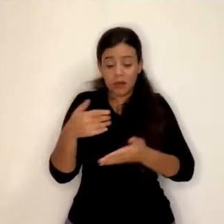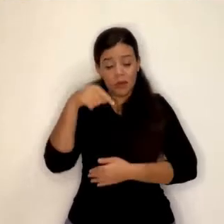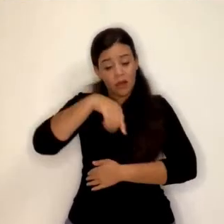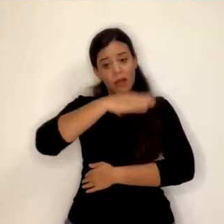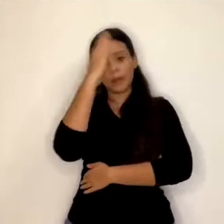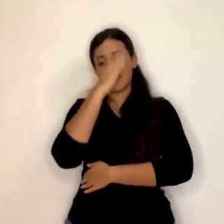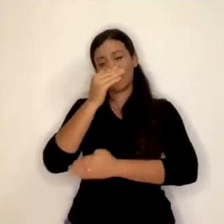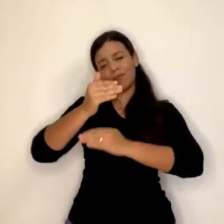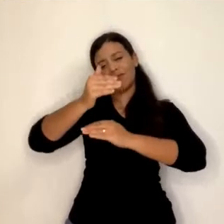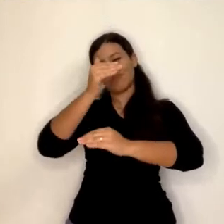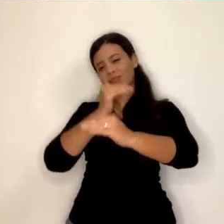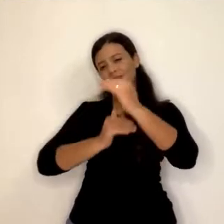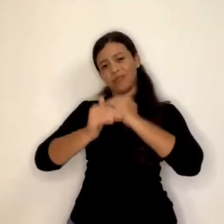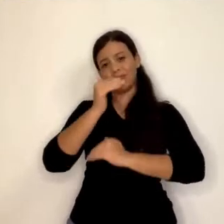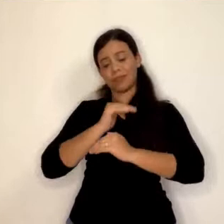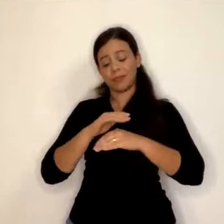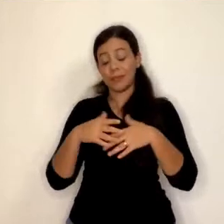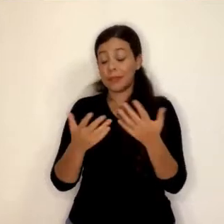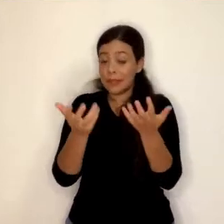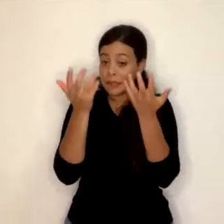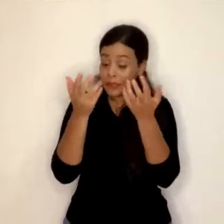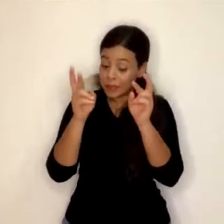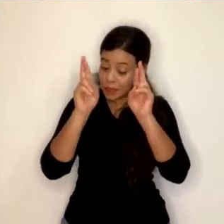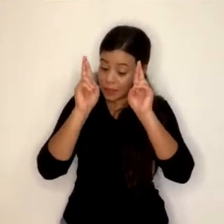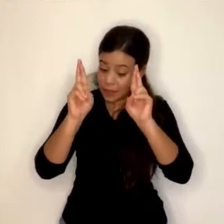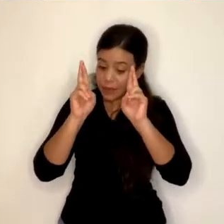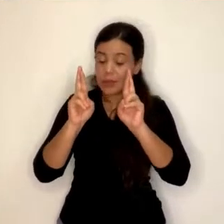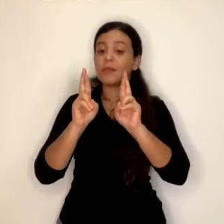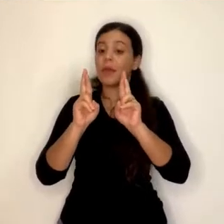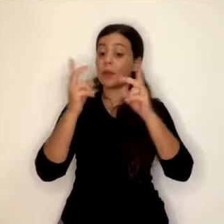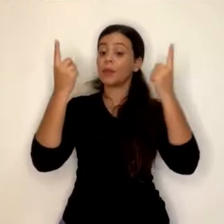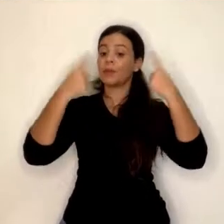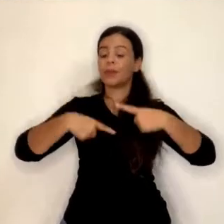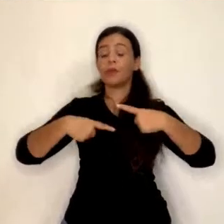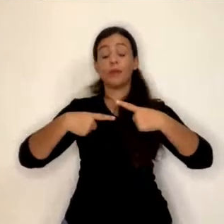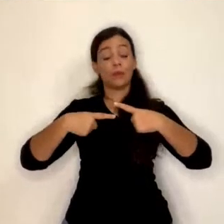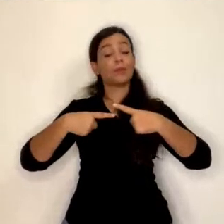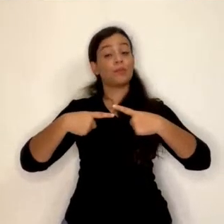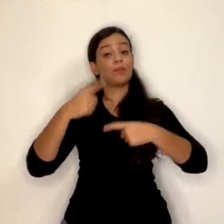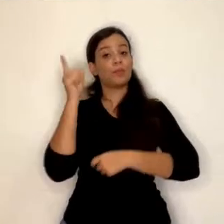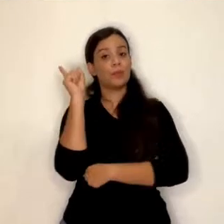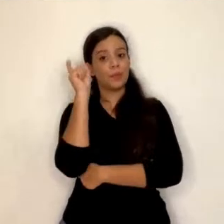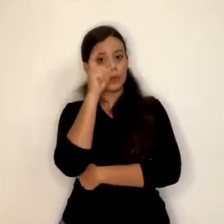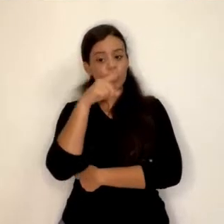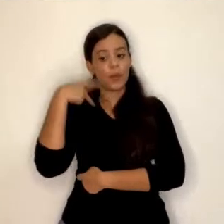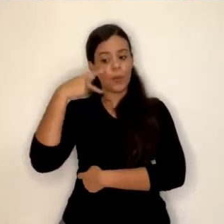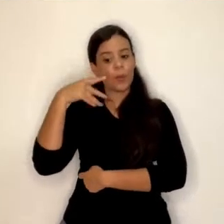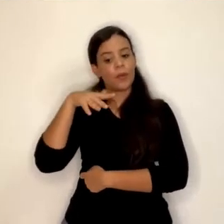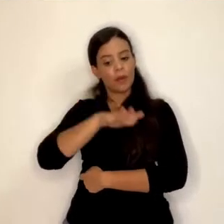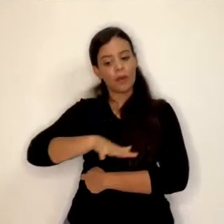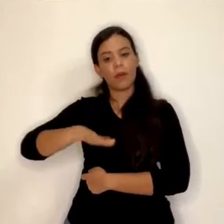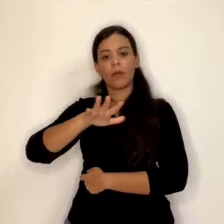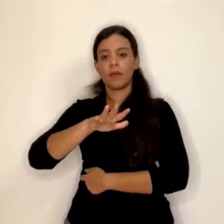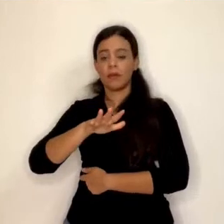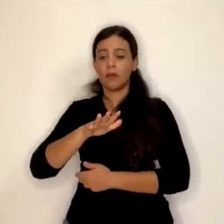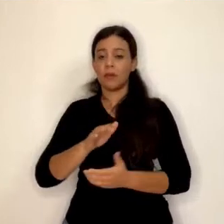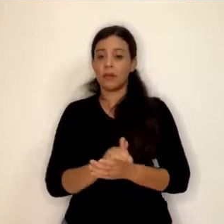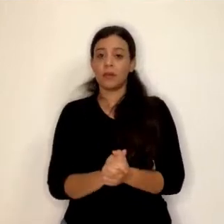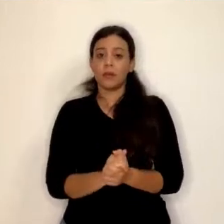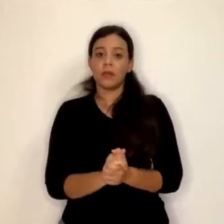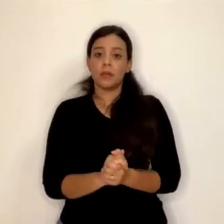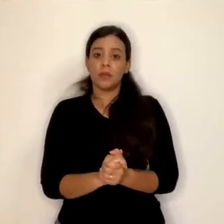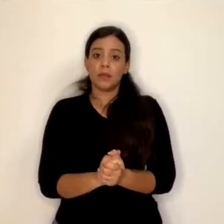we are putting all the weight on setbacks. I believe we have many